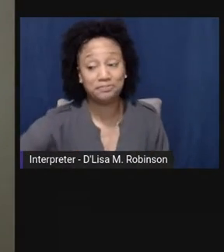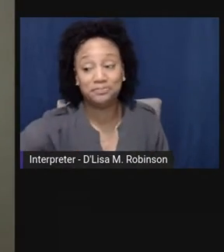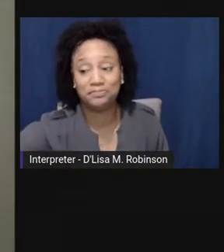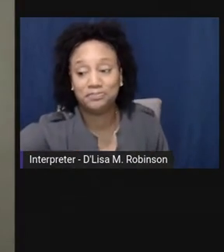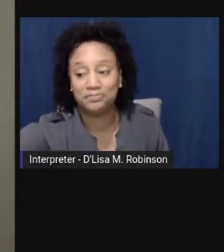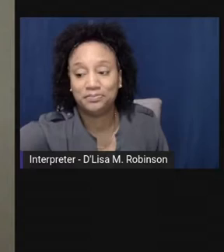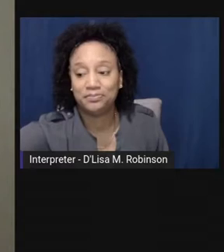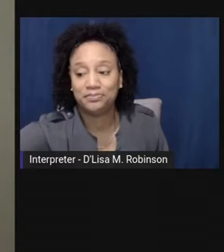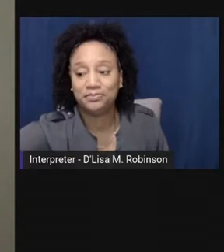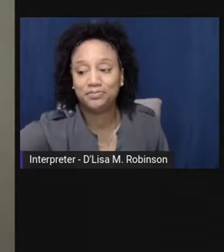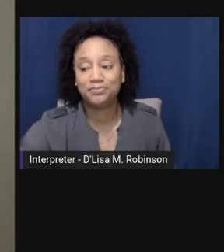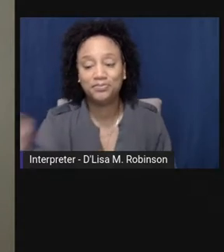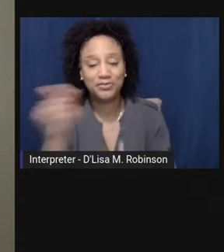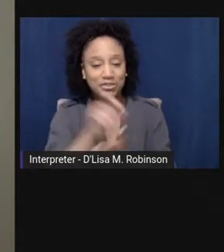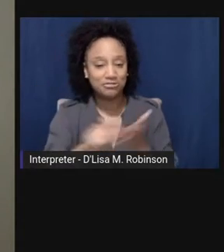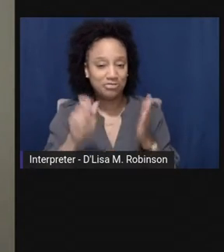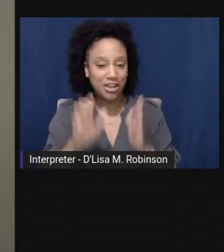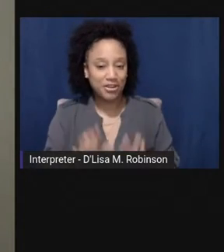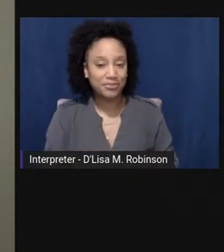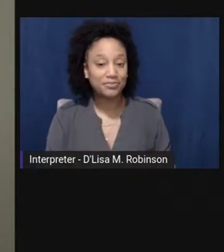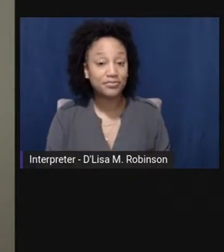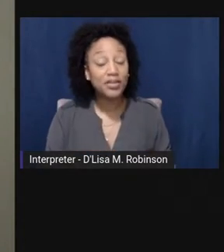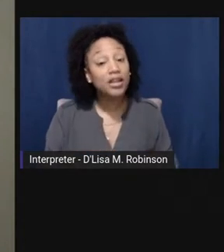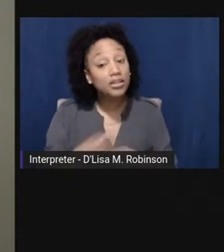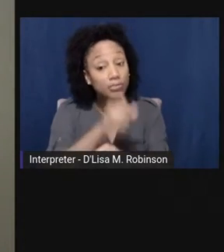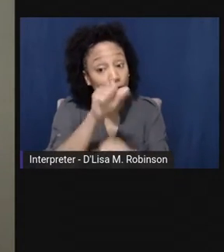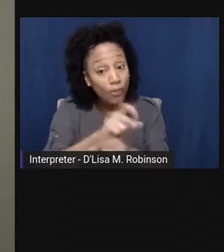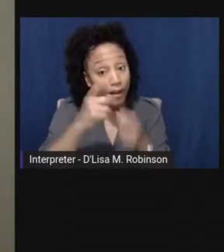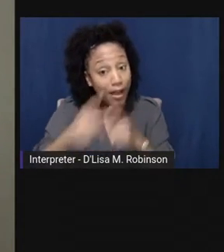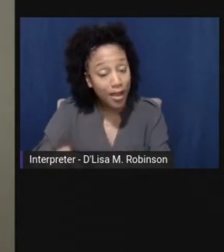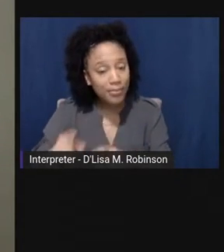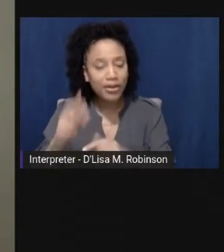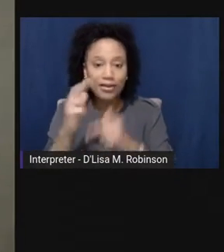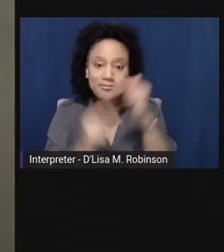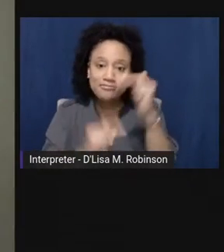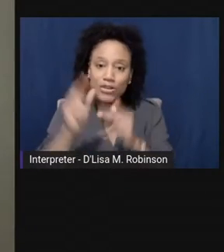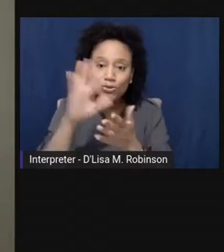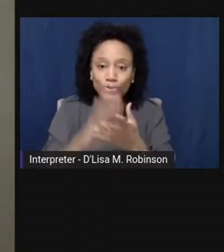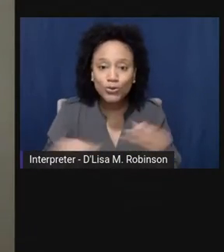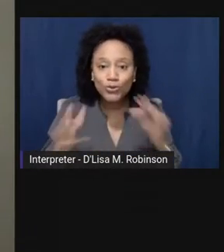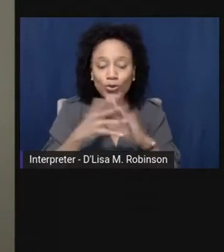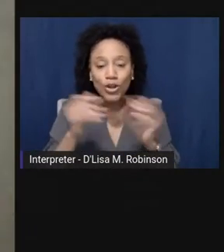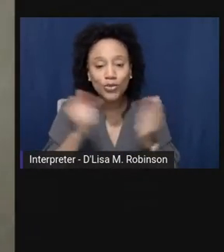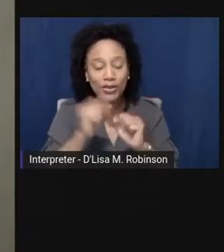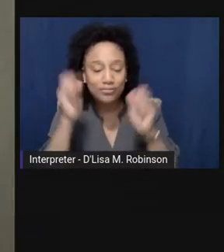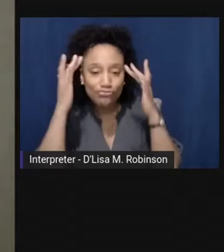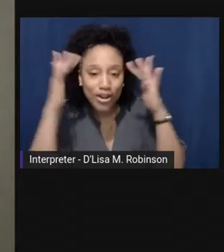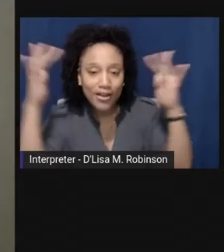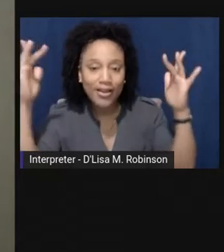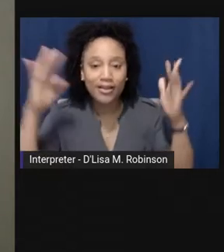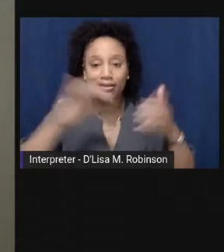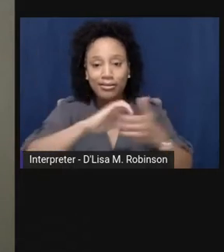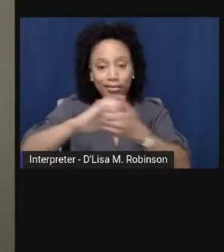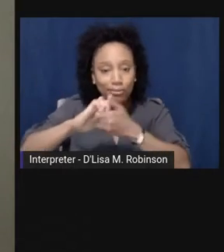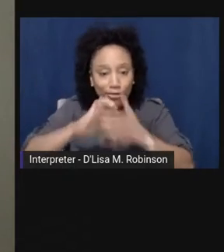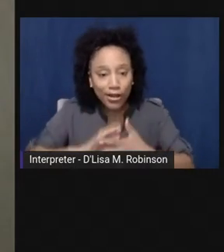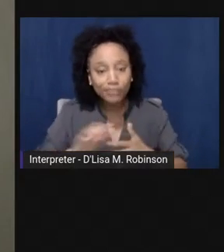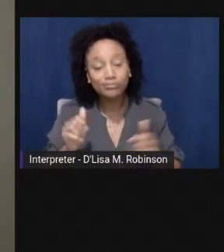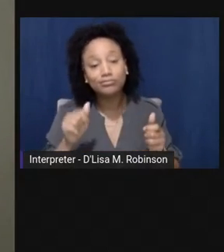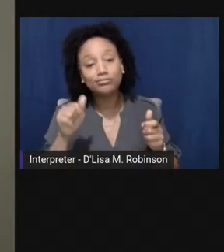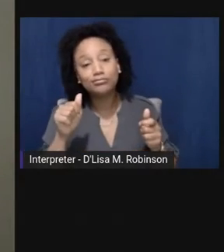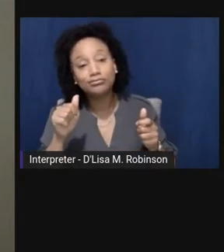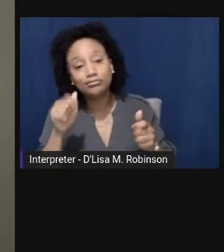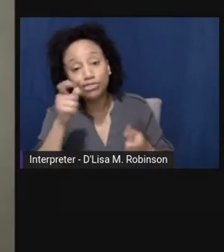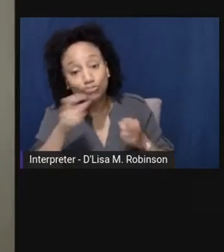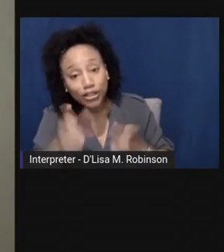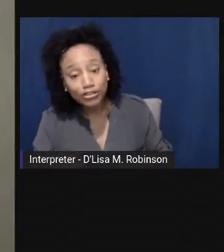a writer. And to make the work happen, I build these stories with brilliant collaborators as directors, performers,